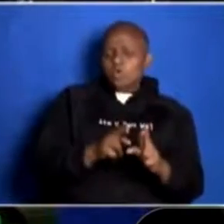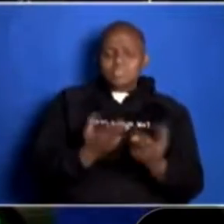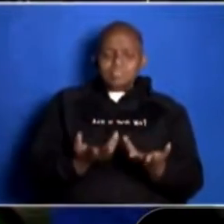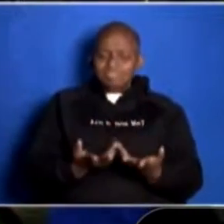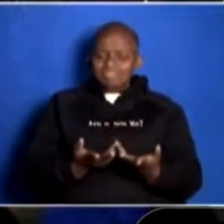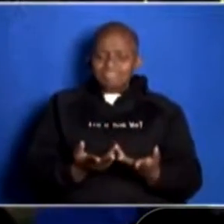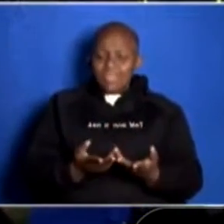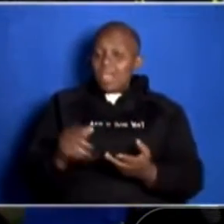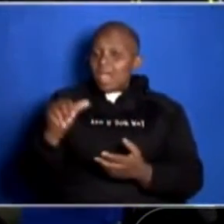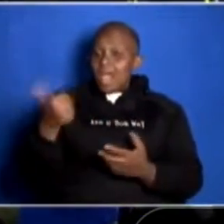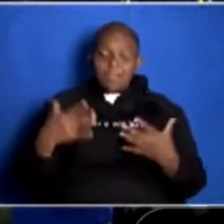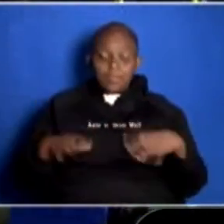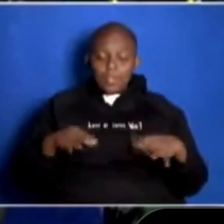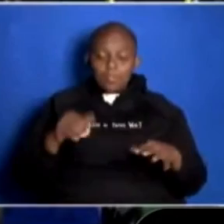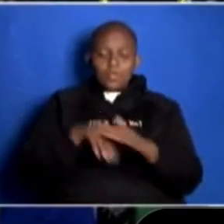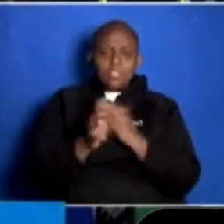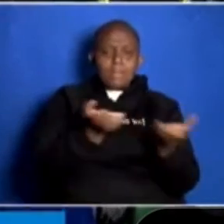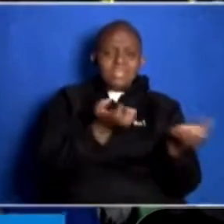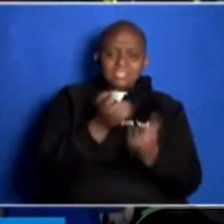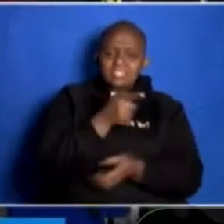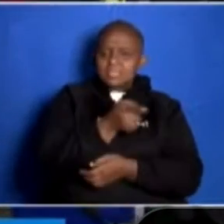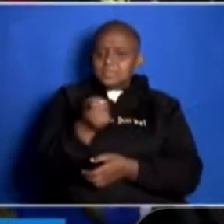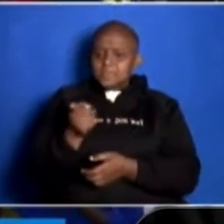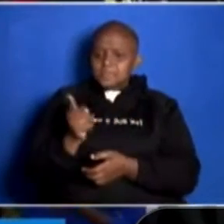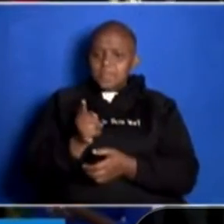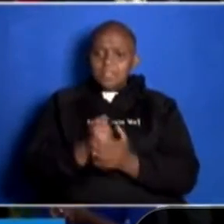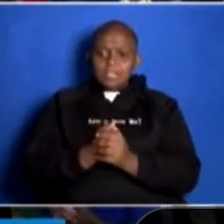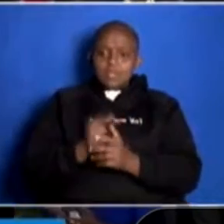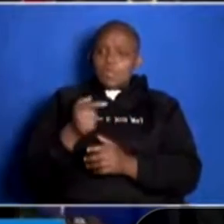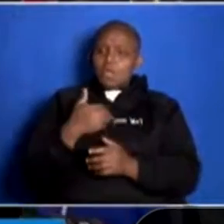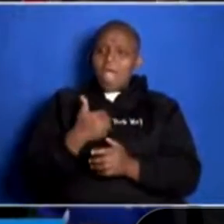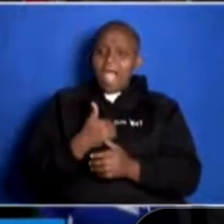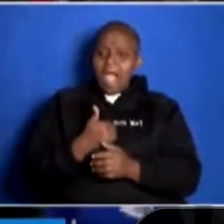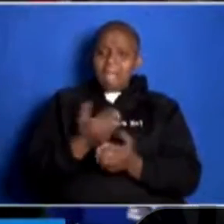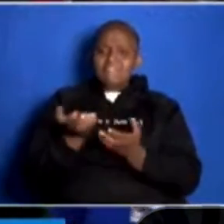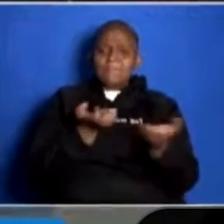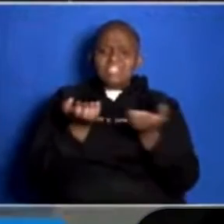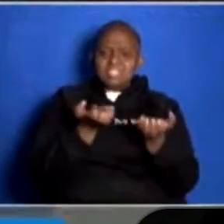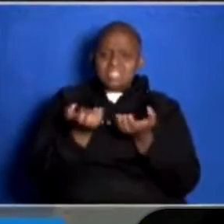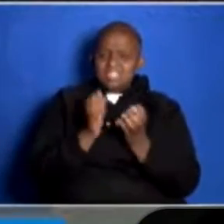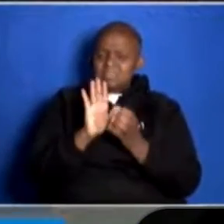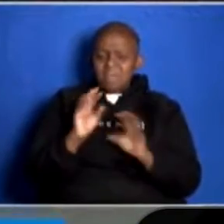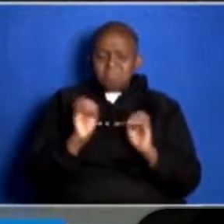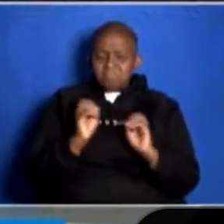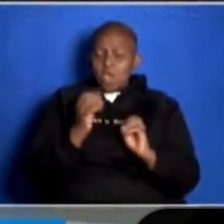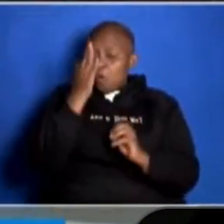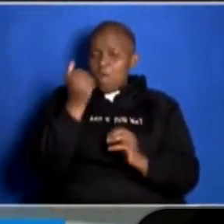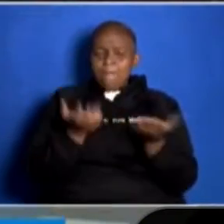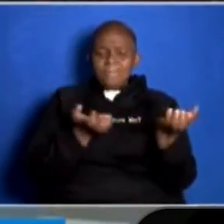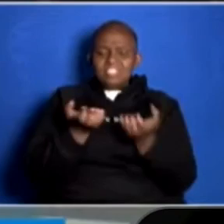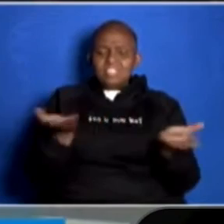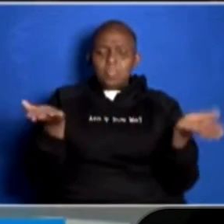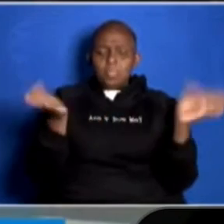There are some business people here. You don't have your business anymore. There are